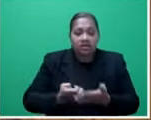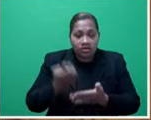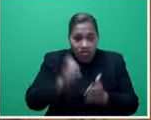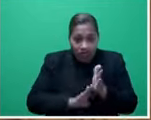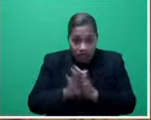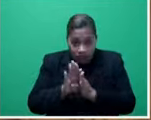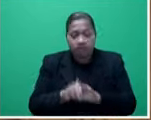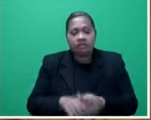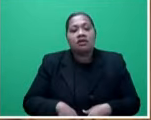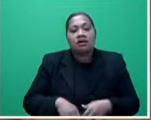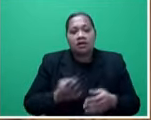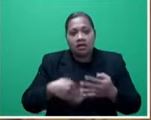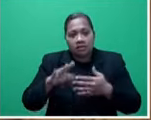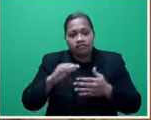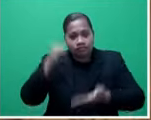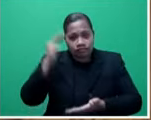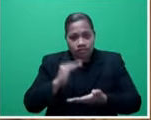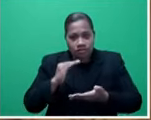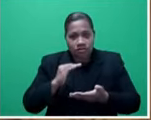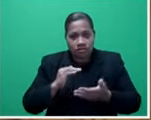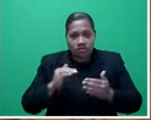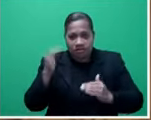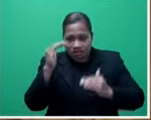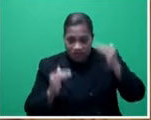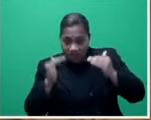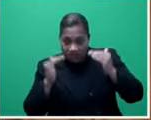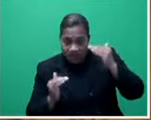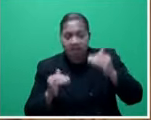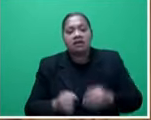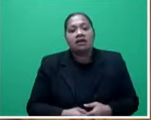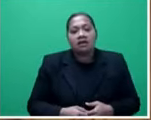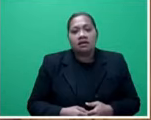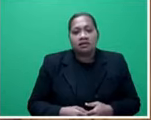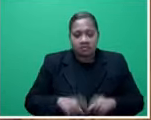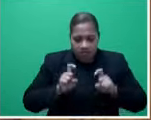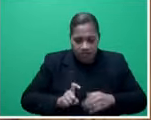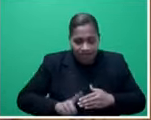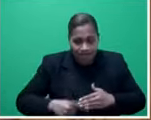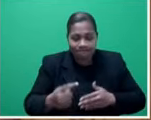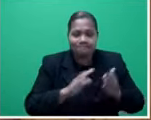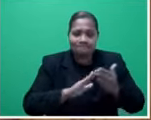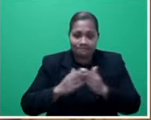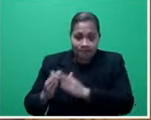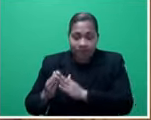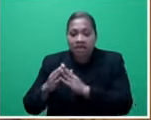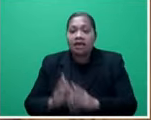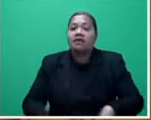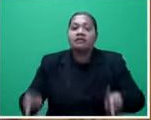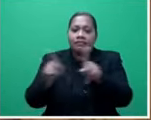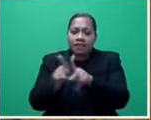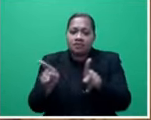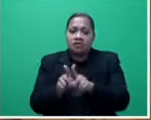10, reduce inequalities; SDG 11, sustainable cities and communities; and SDG 17, partnership for